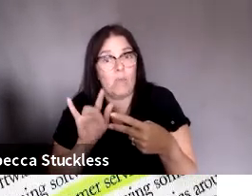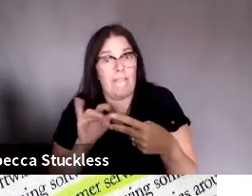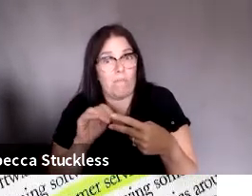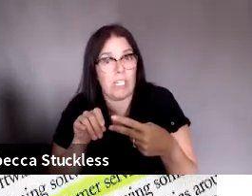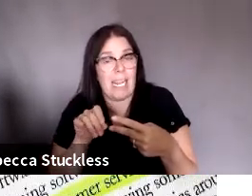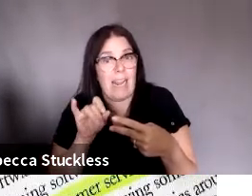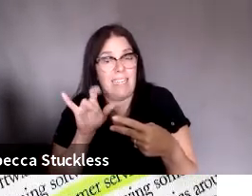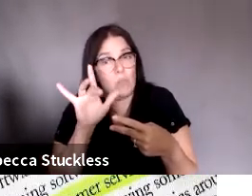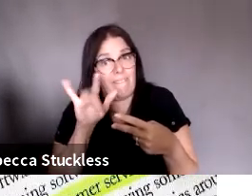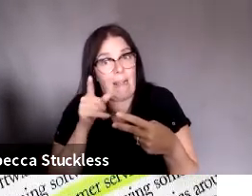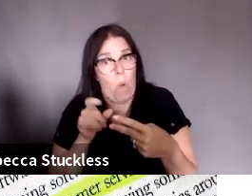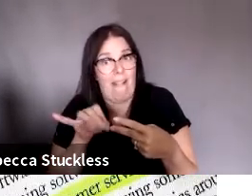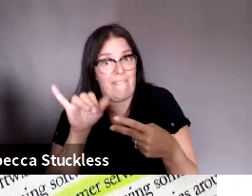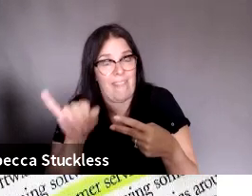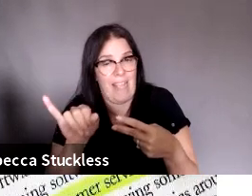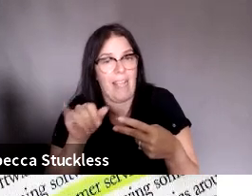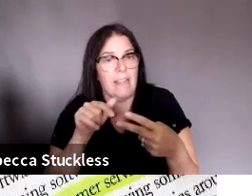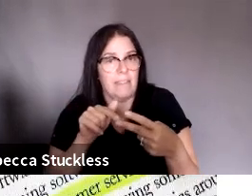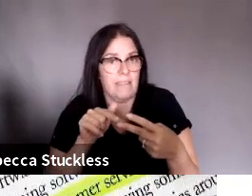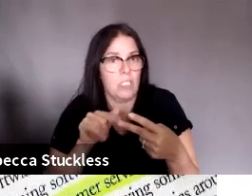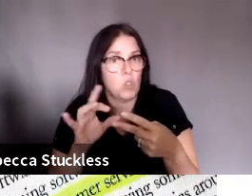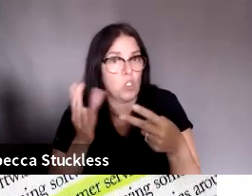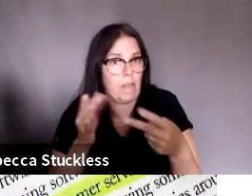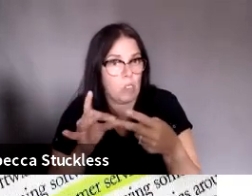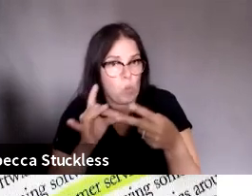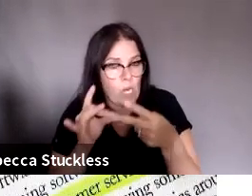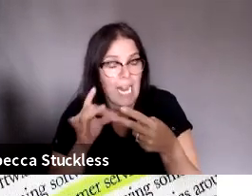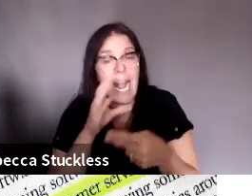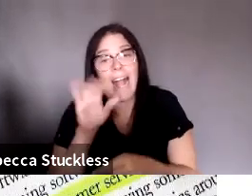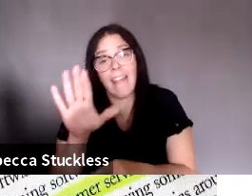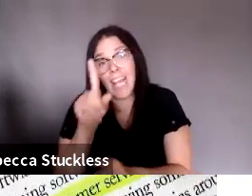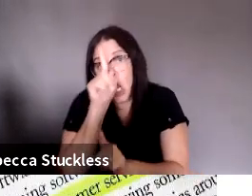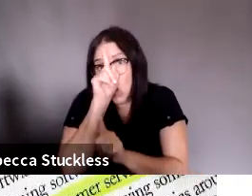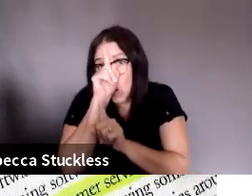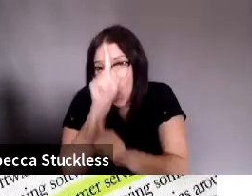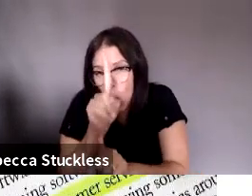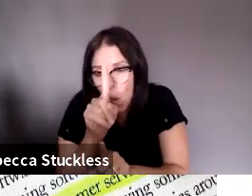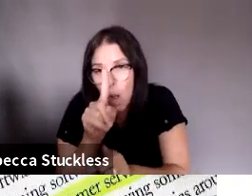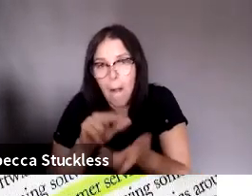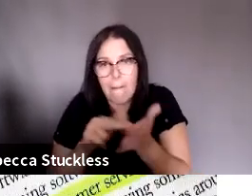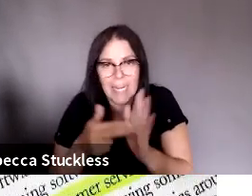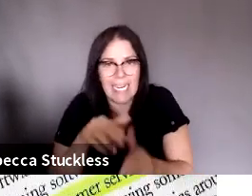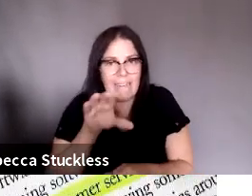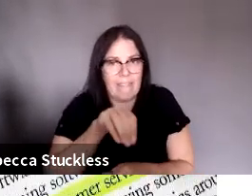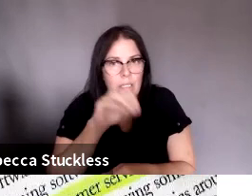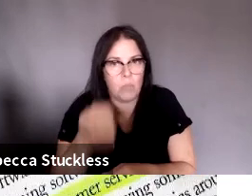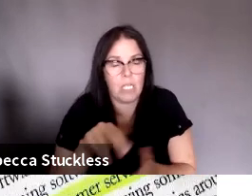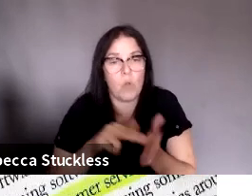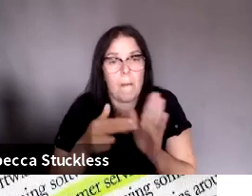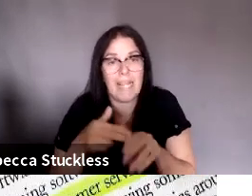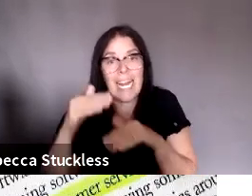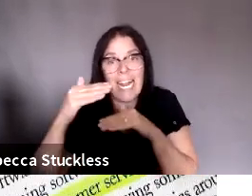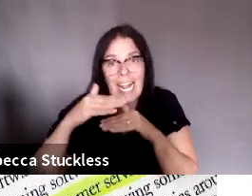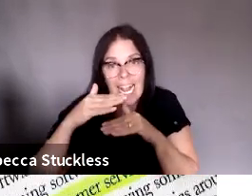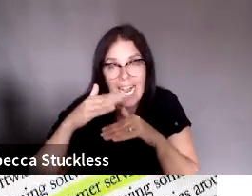the target measure is 50%, which means we are being asked to ensure that at least 50% of